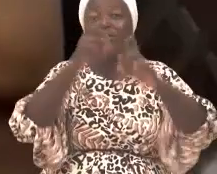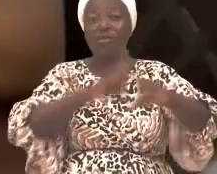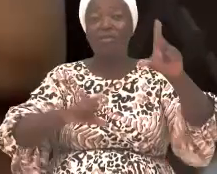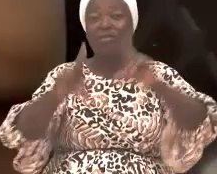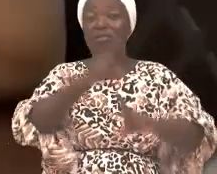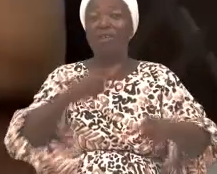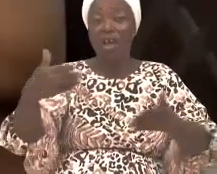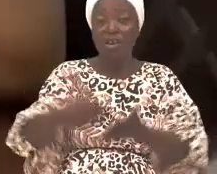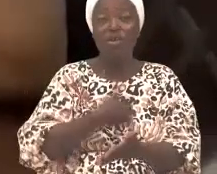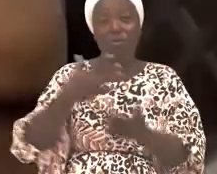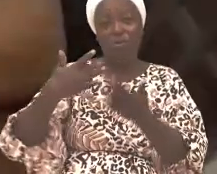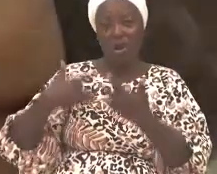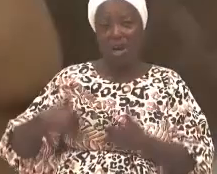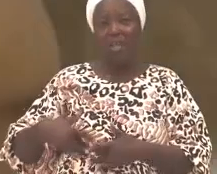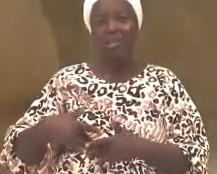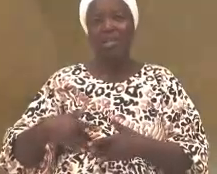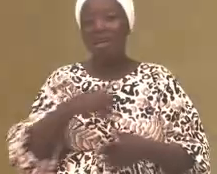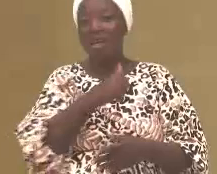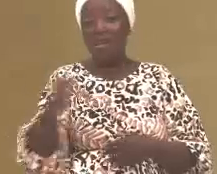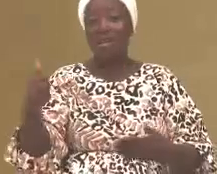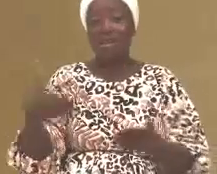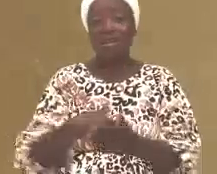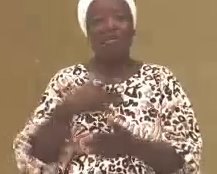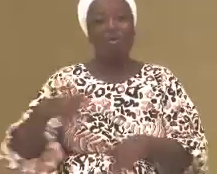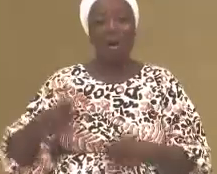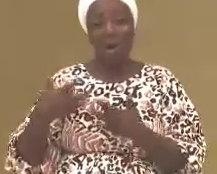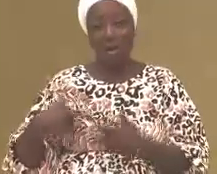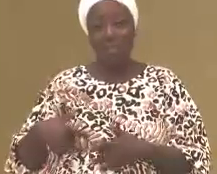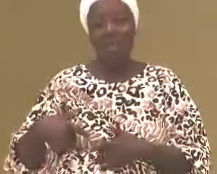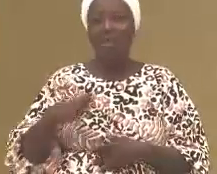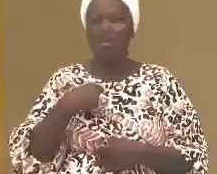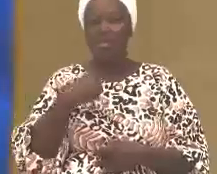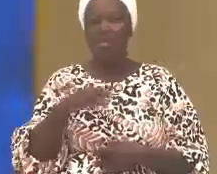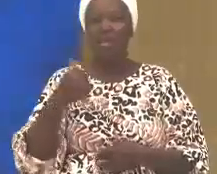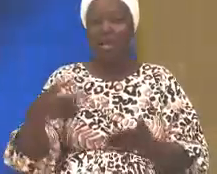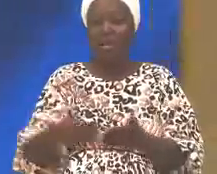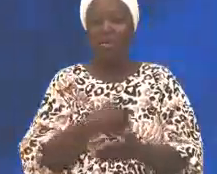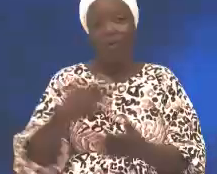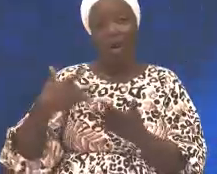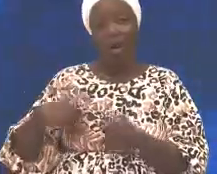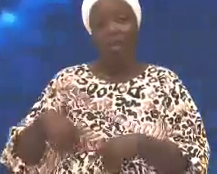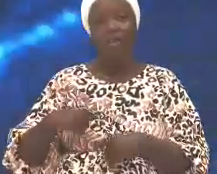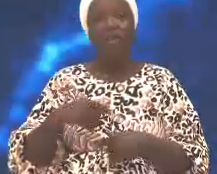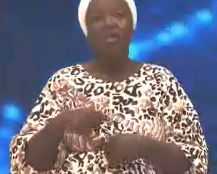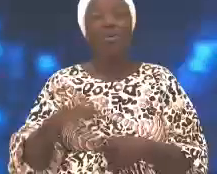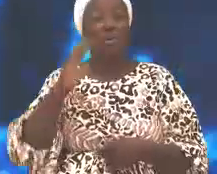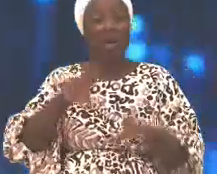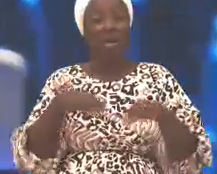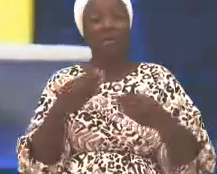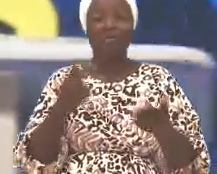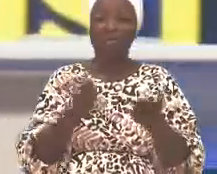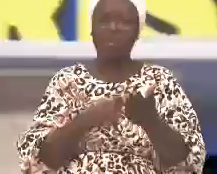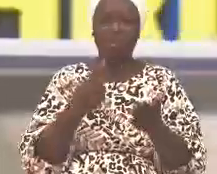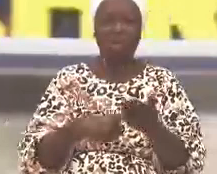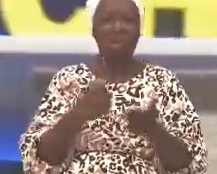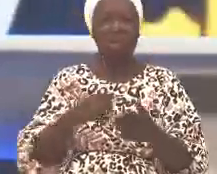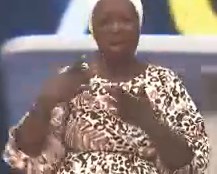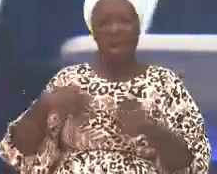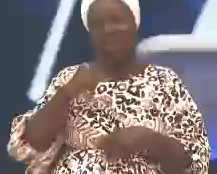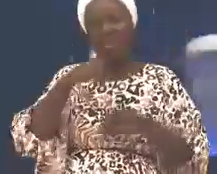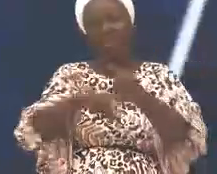new heart. It says, a new heart will I give up. Sometimes the heart is stony,